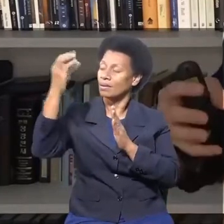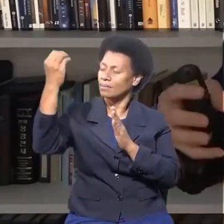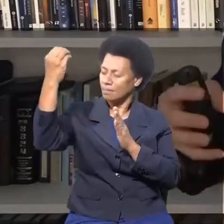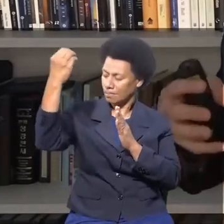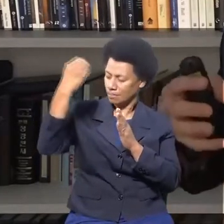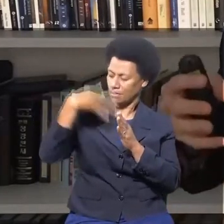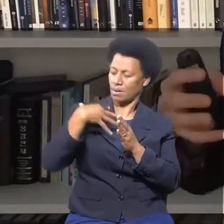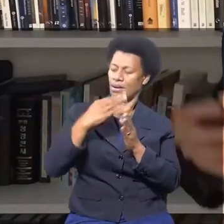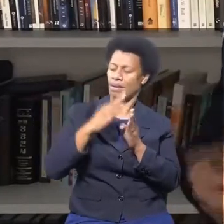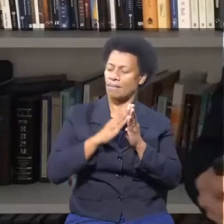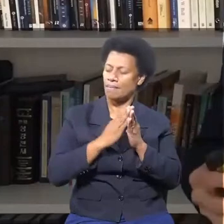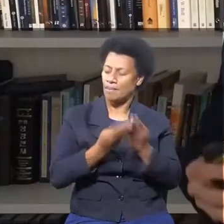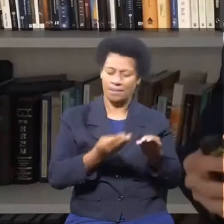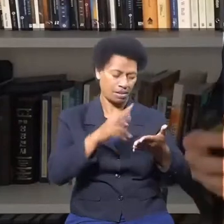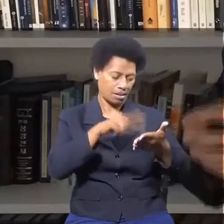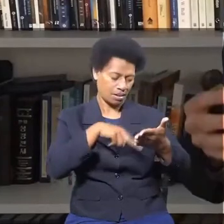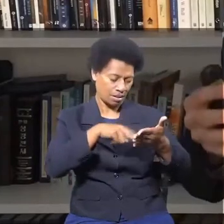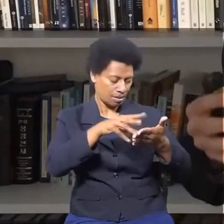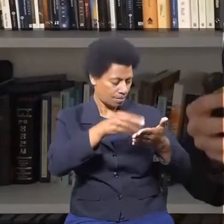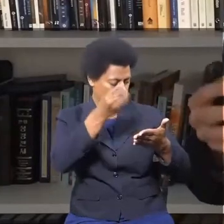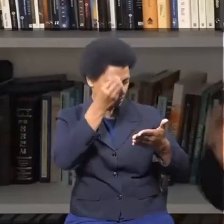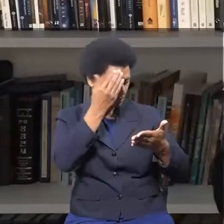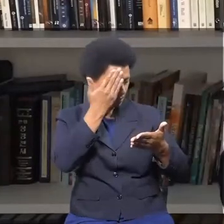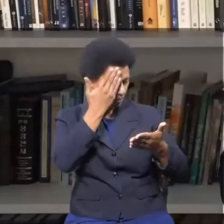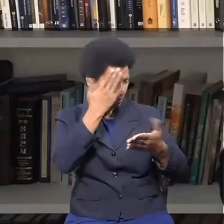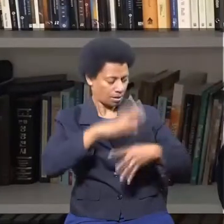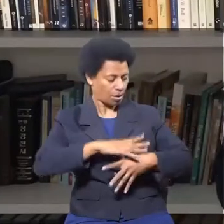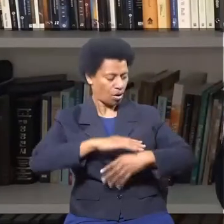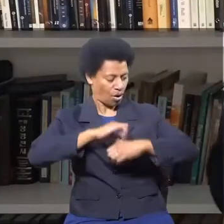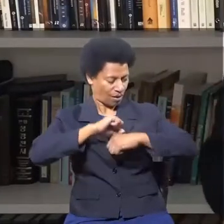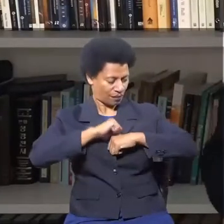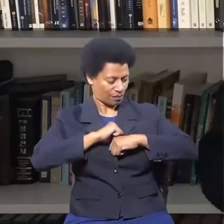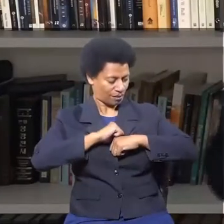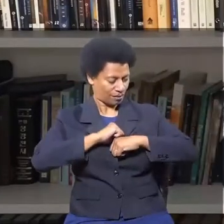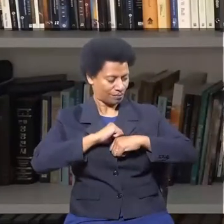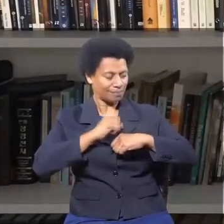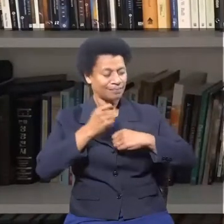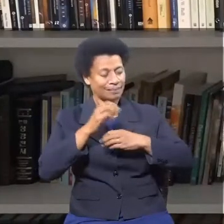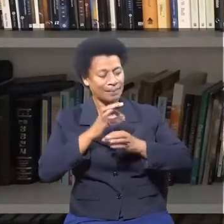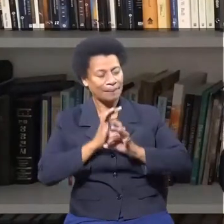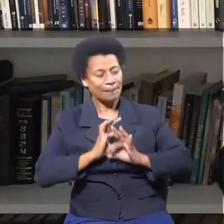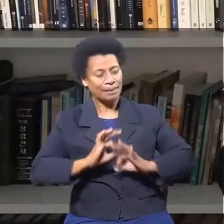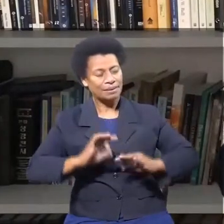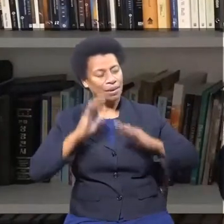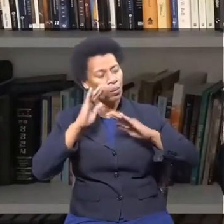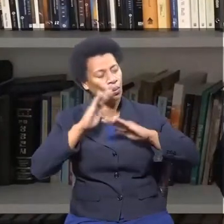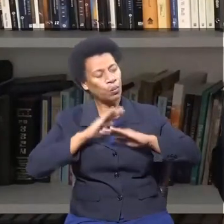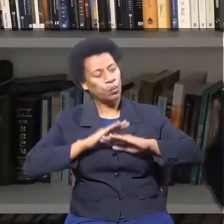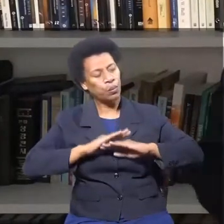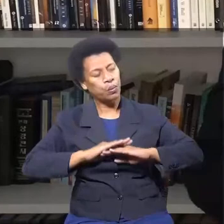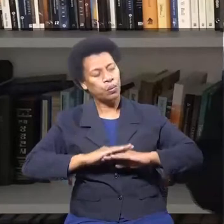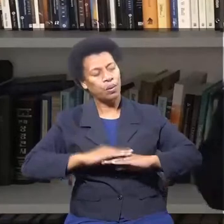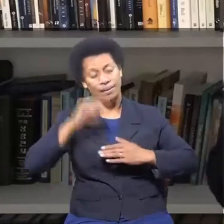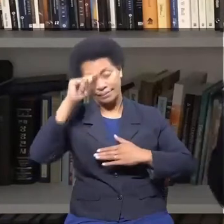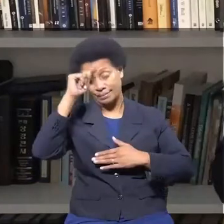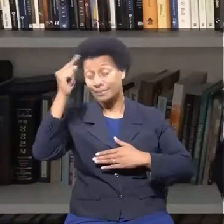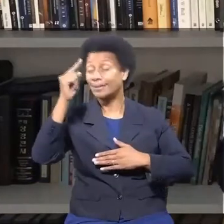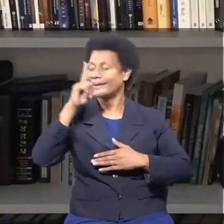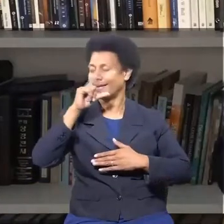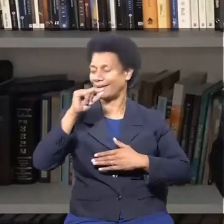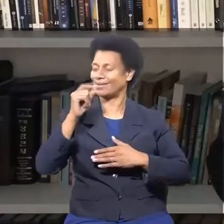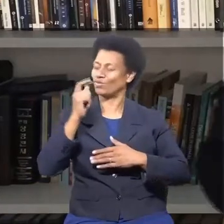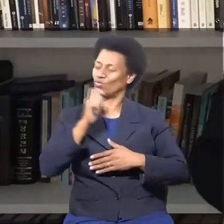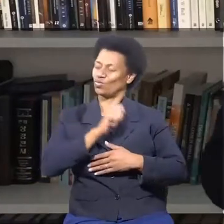would just give us a deep sense of confidence and peace and understanding that we can trust